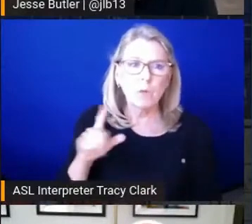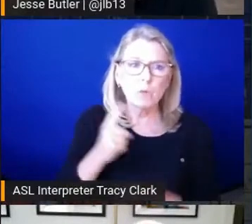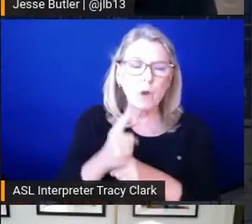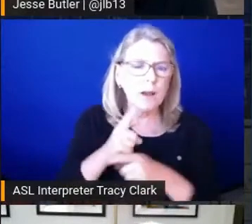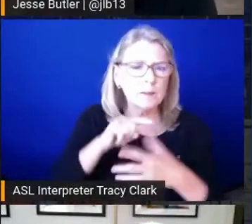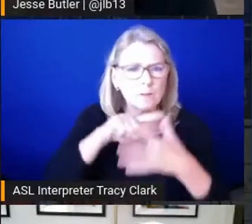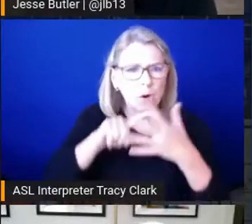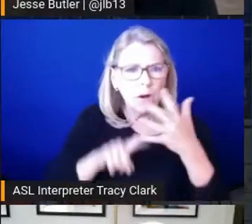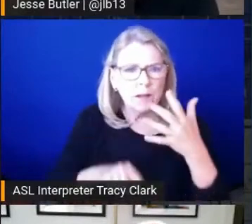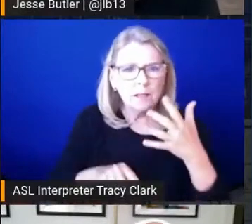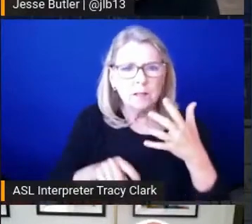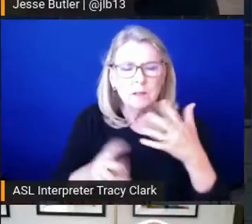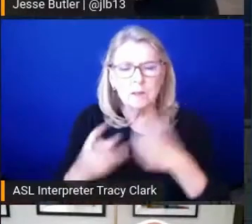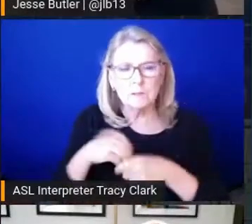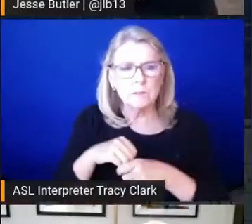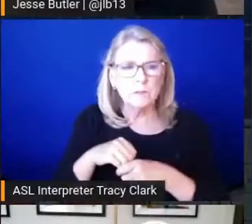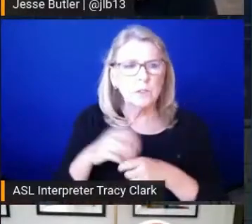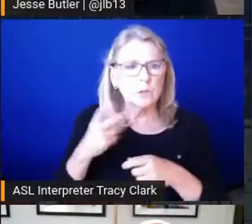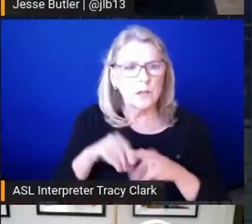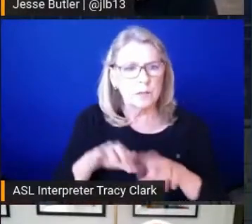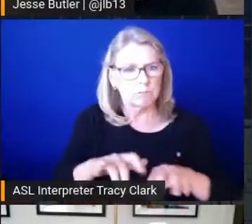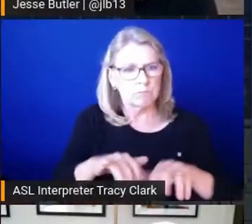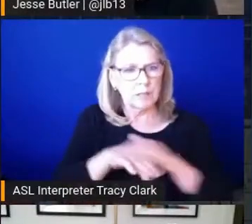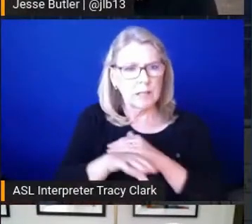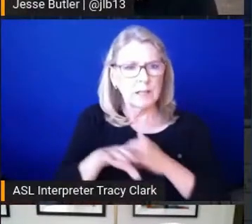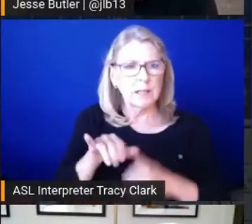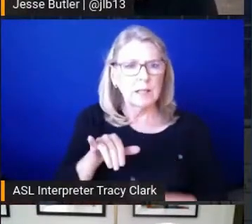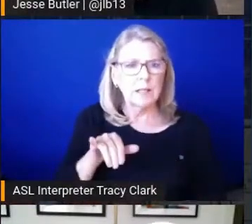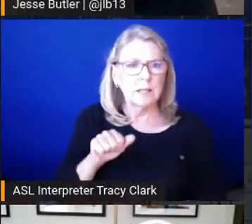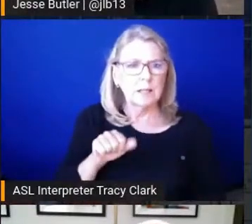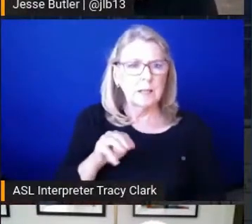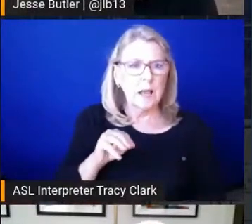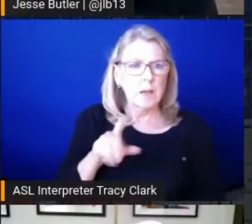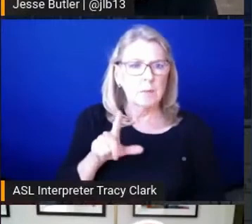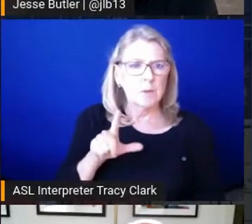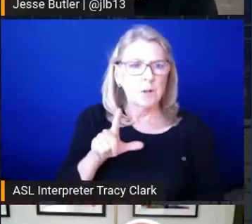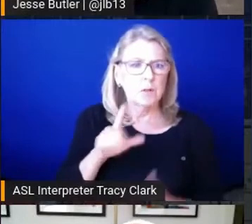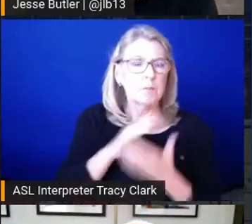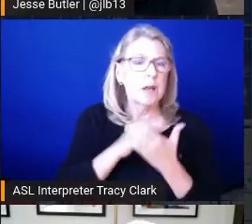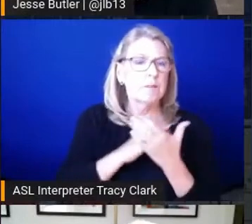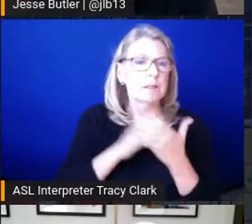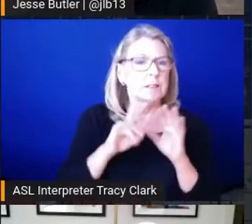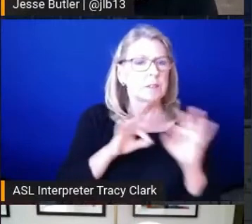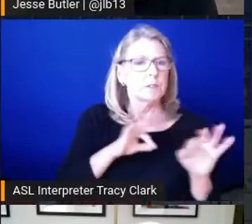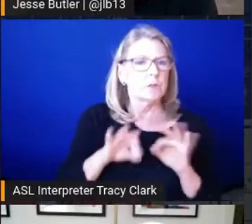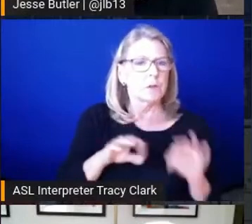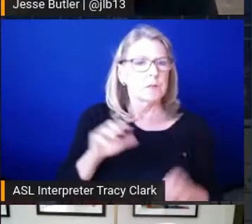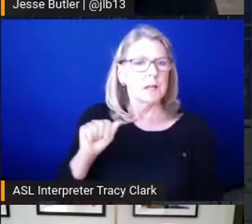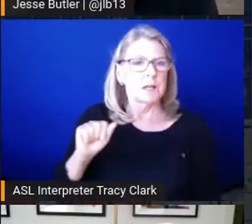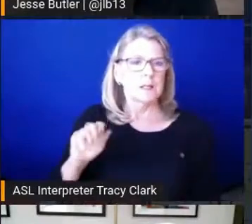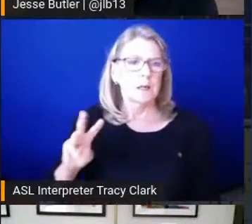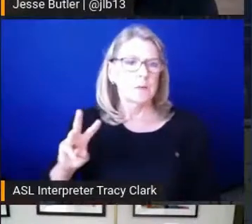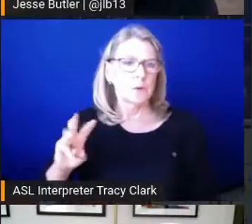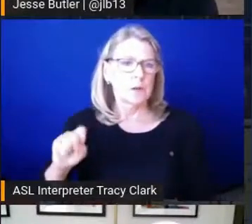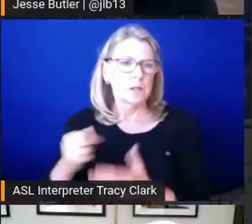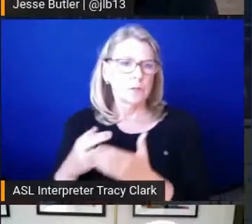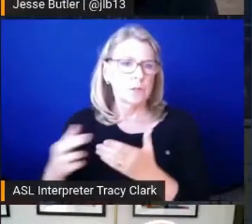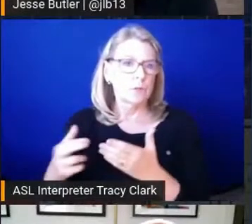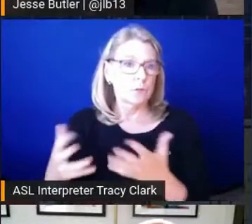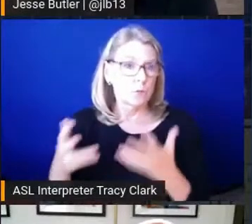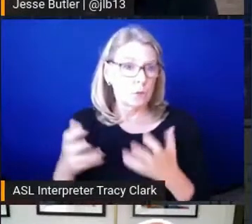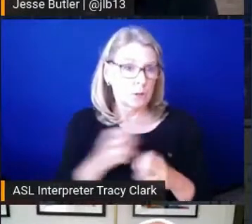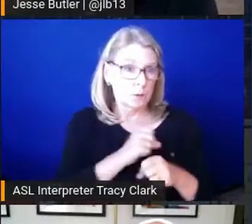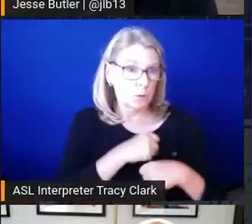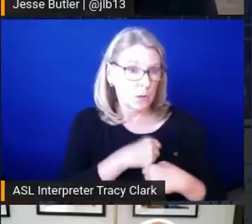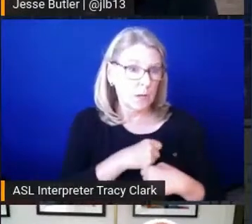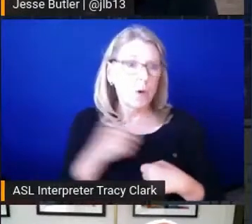a YAML manifest that describes the AWS resource that you want to create or update, and